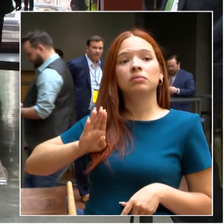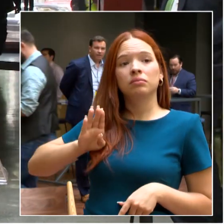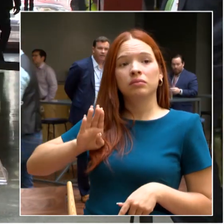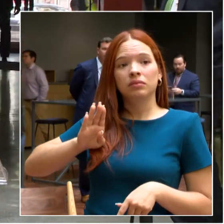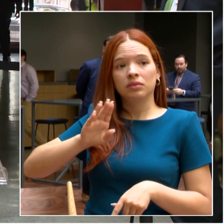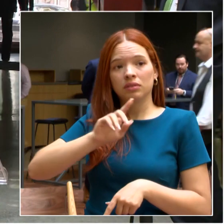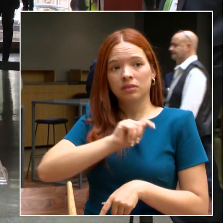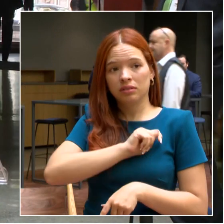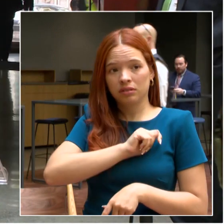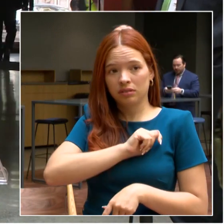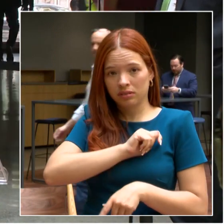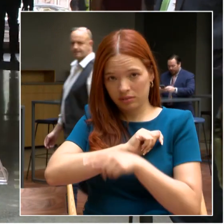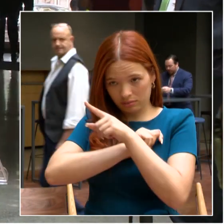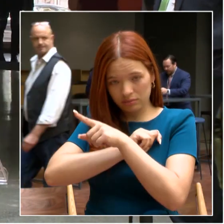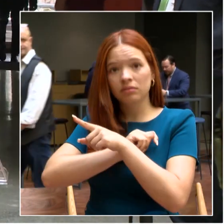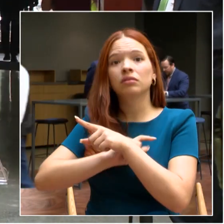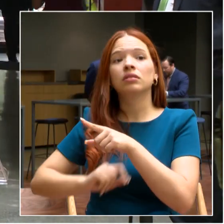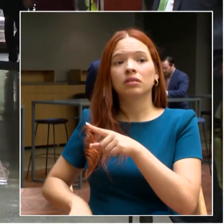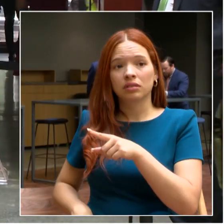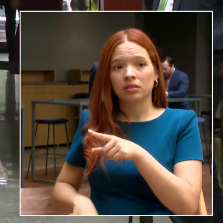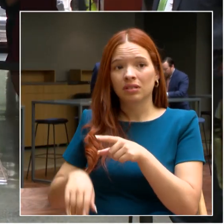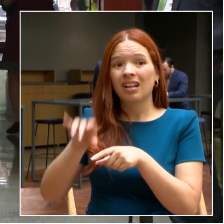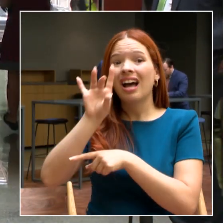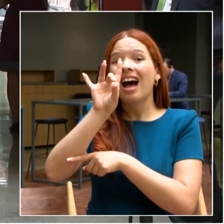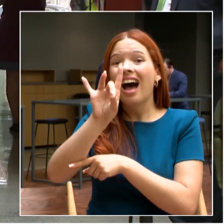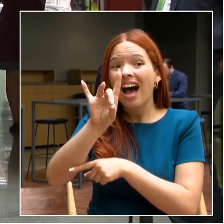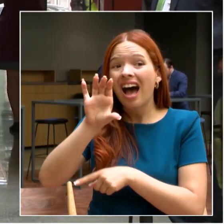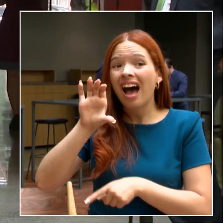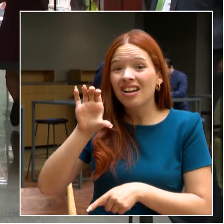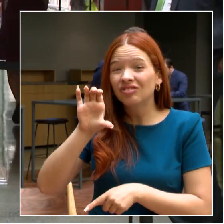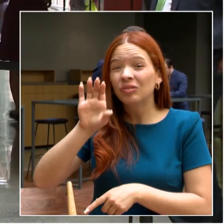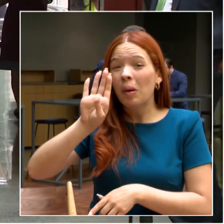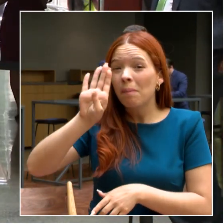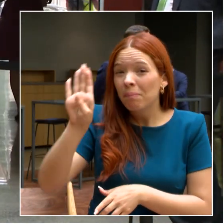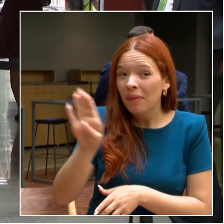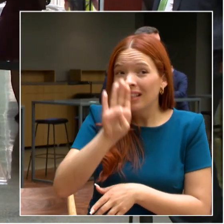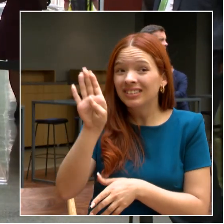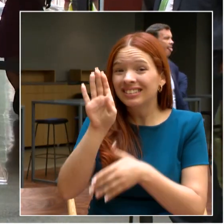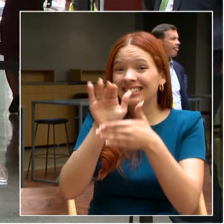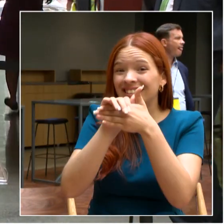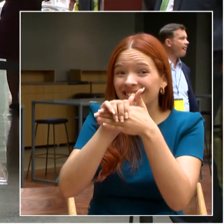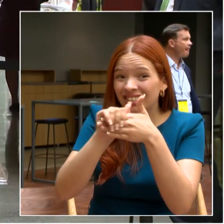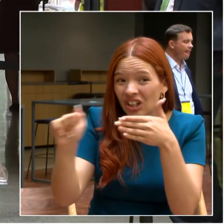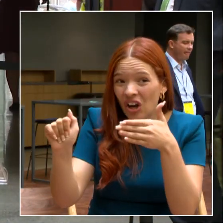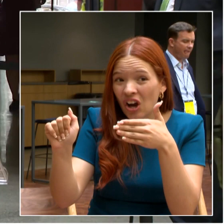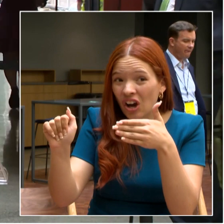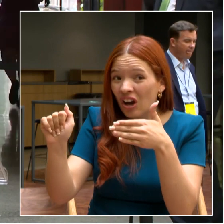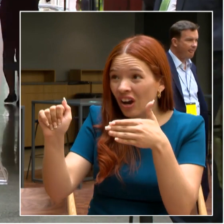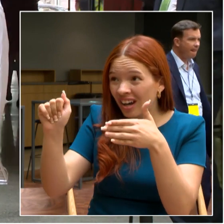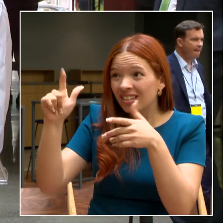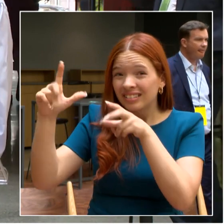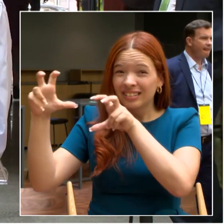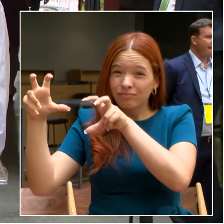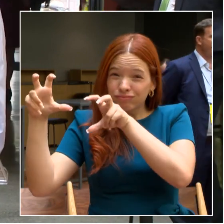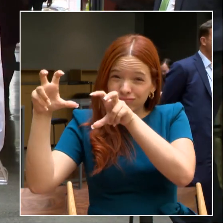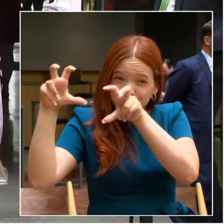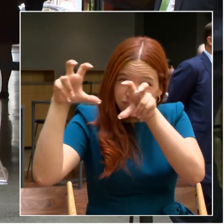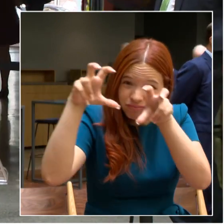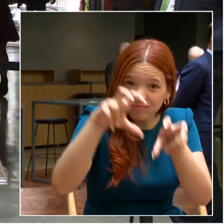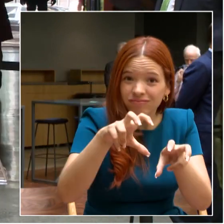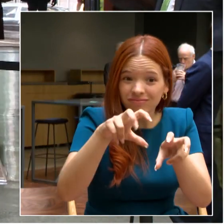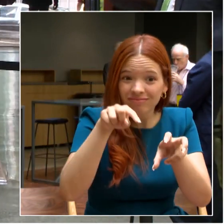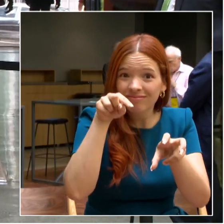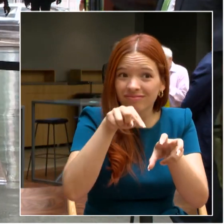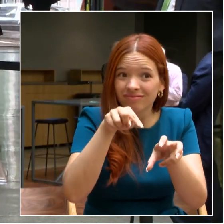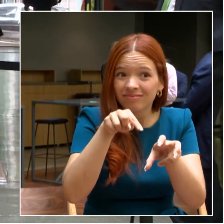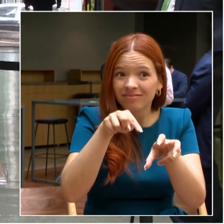real estate investment lost in the world's great cities from telecommuting. Now, a lot of people I've talked to say, well, they're